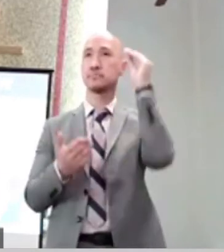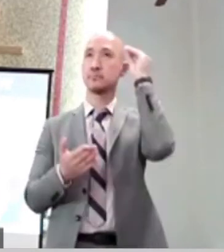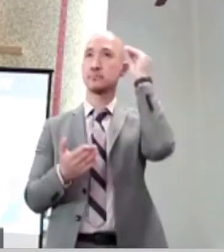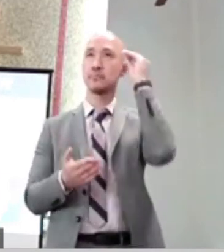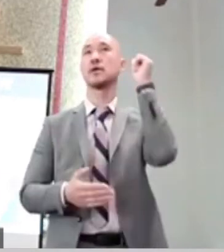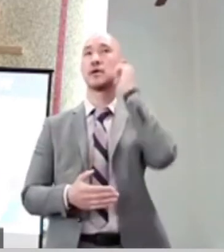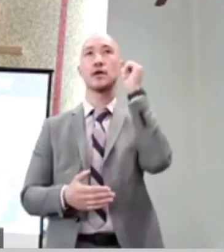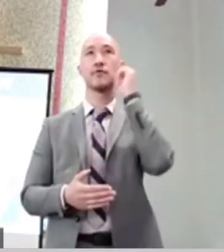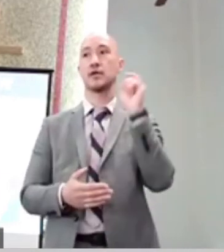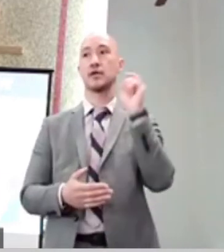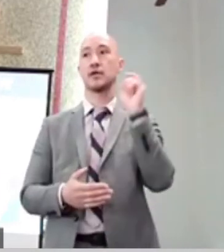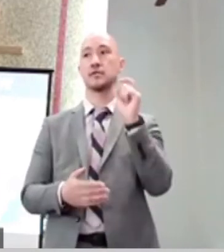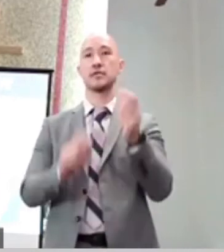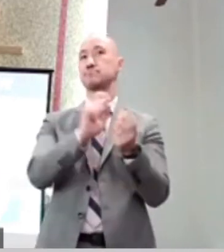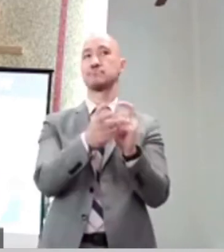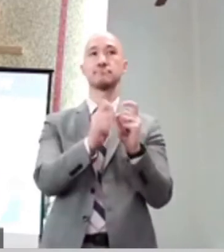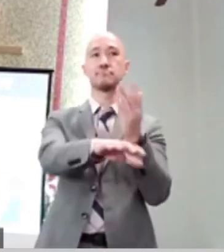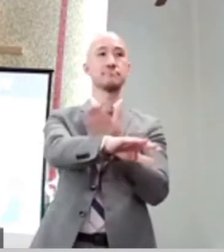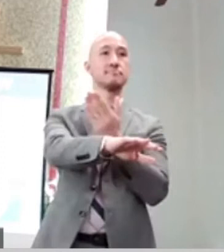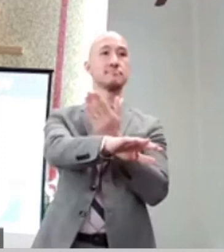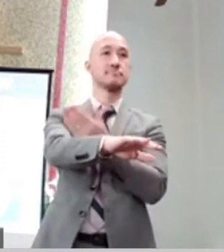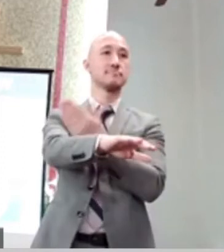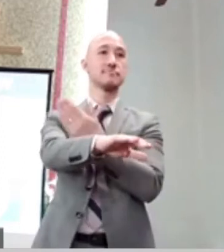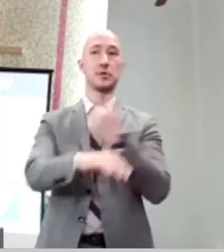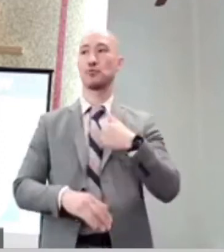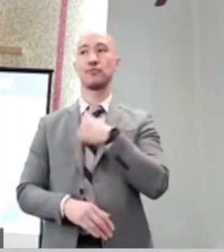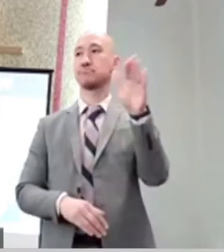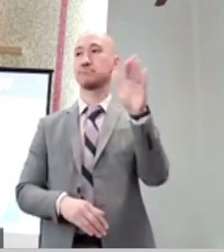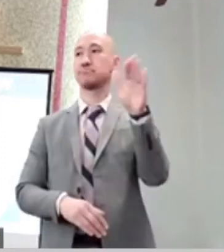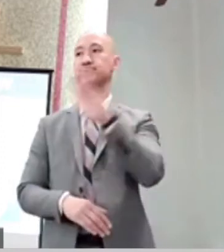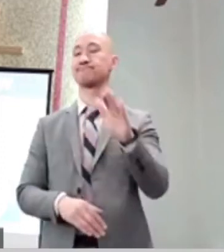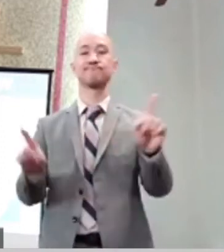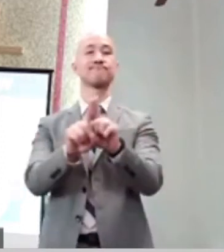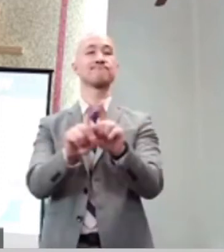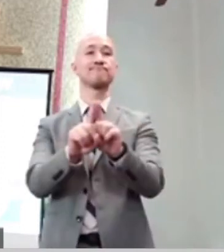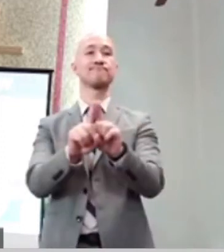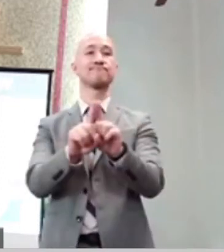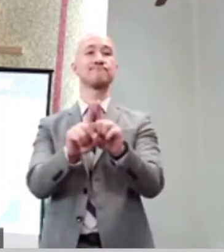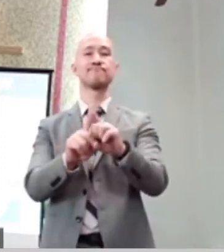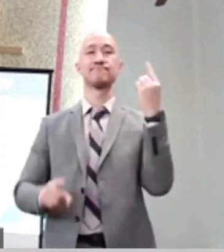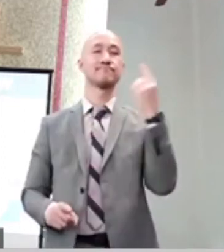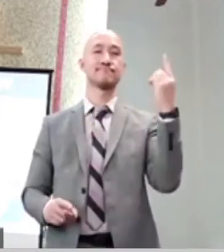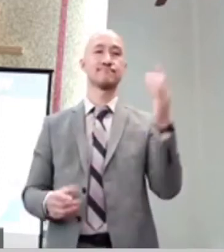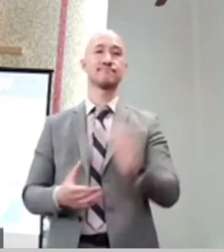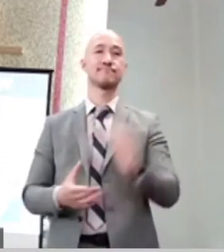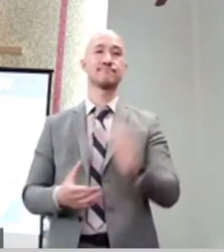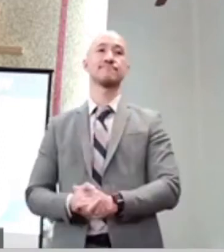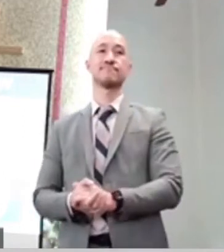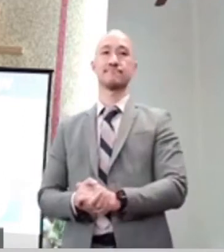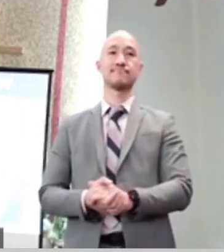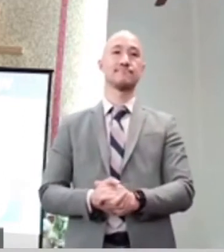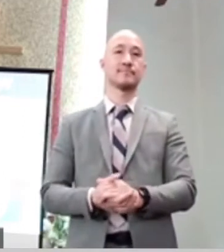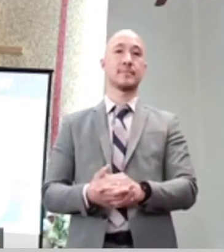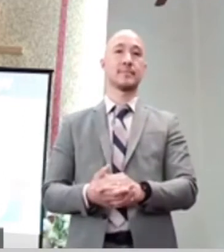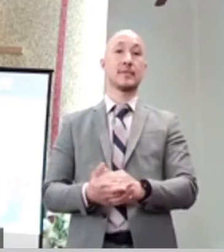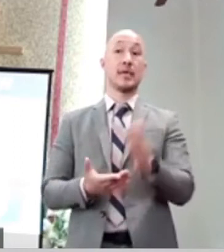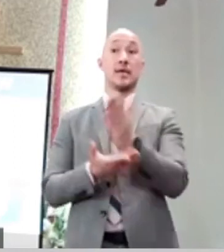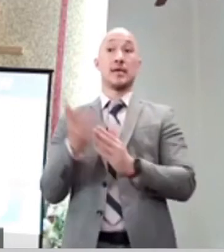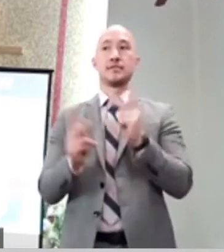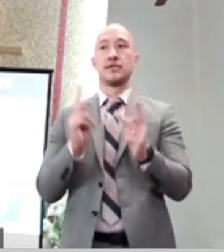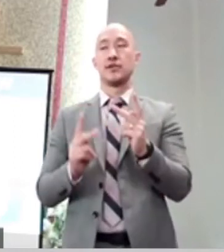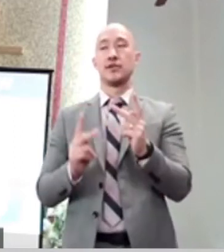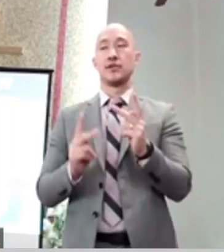how you know you have a relationship with the creator of the world. People who say, oh yeah, I tried church, I tried Jesus, but he